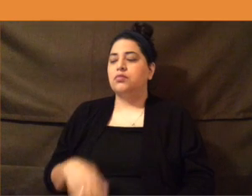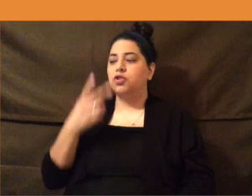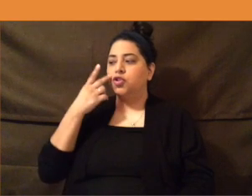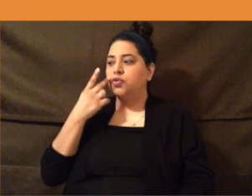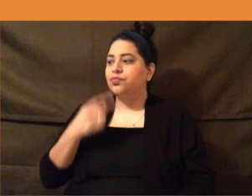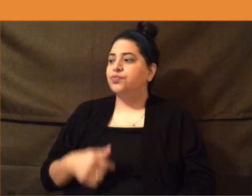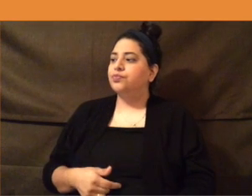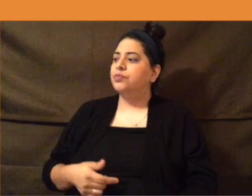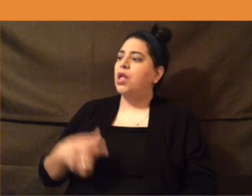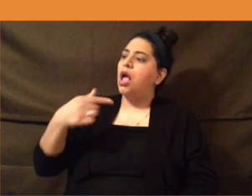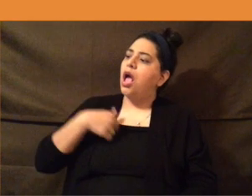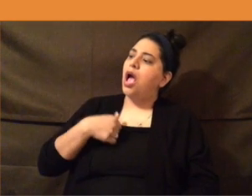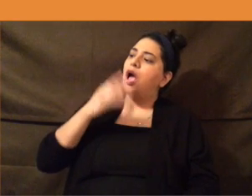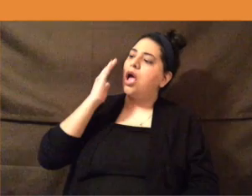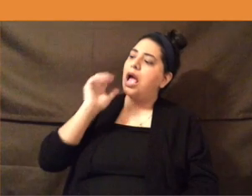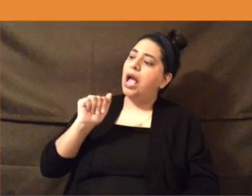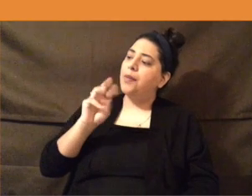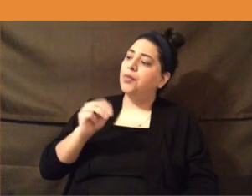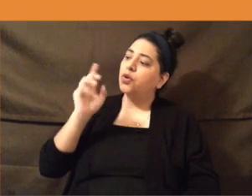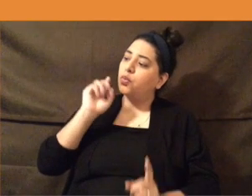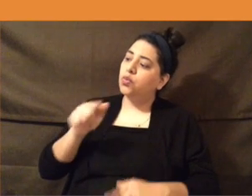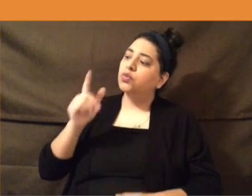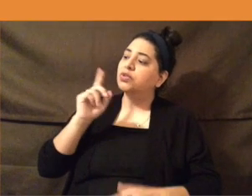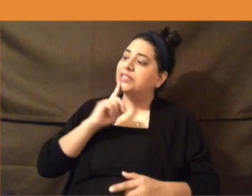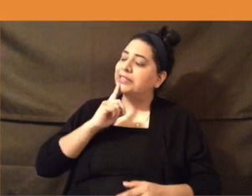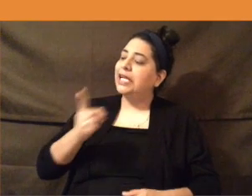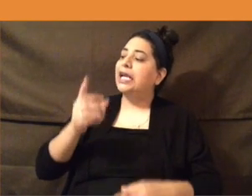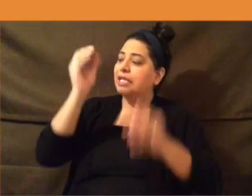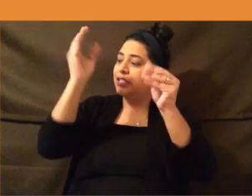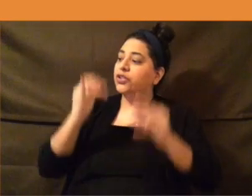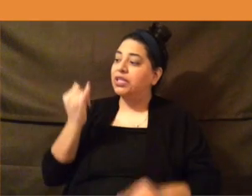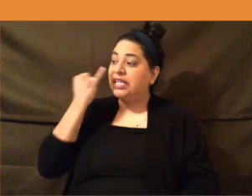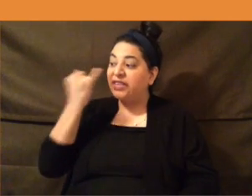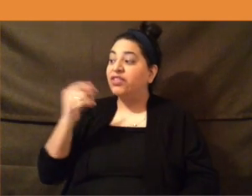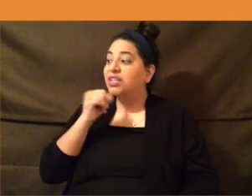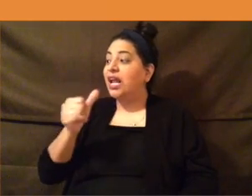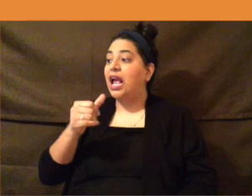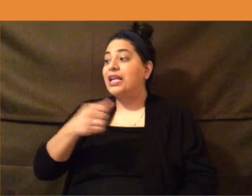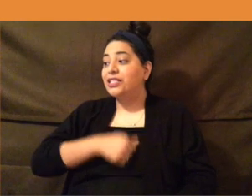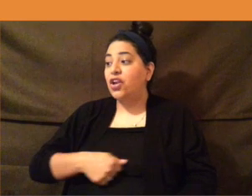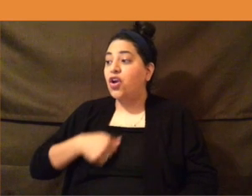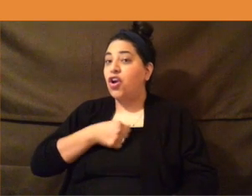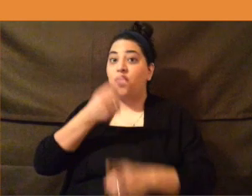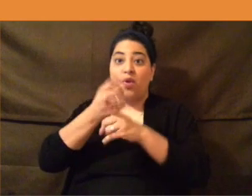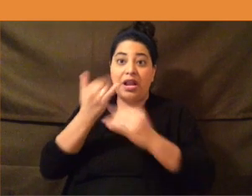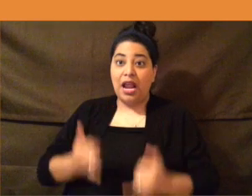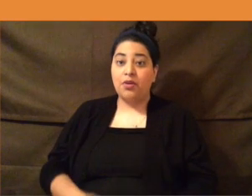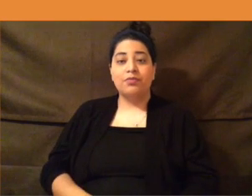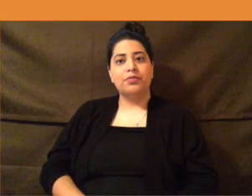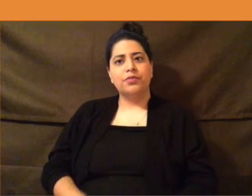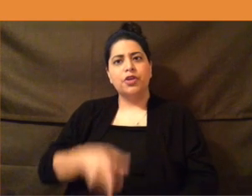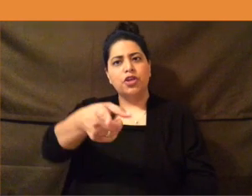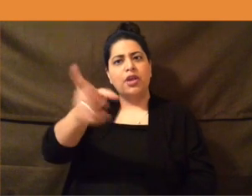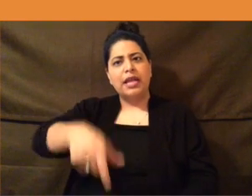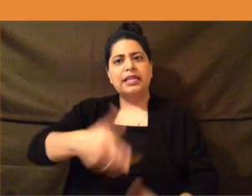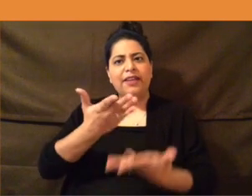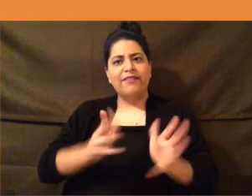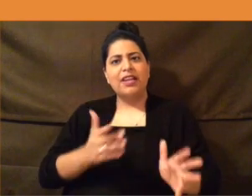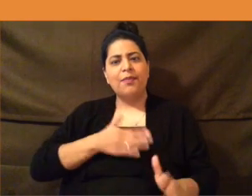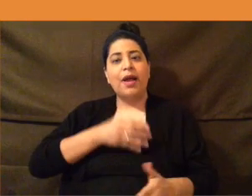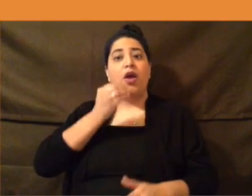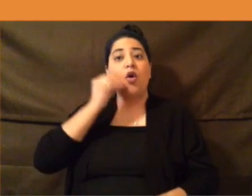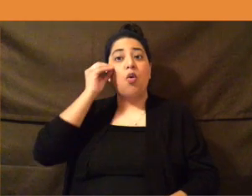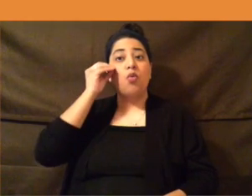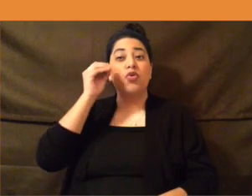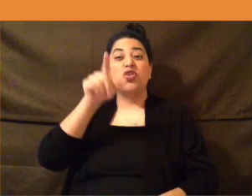these sentences. I am going to tell the teacher unless you apologize right now. You need to finish